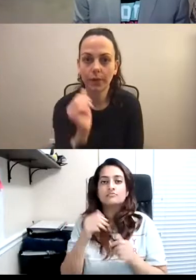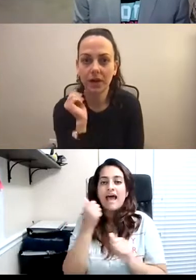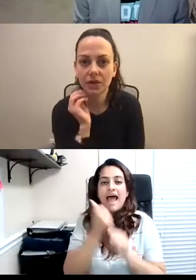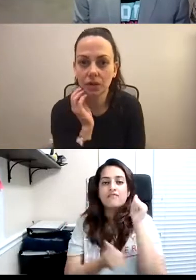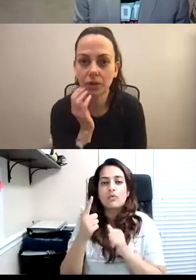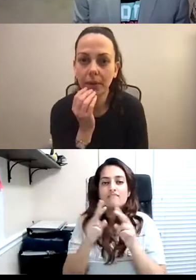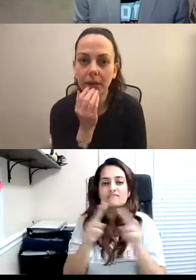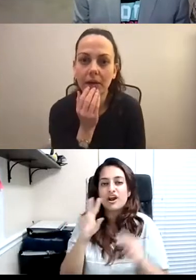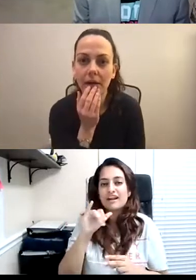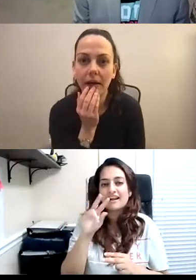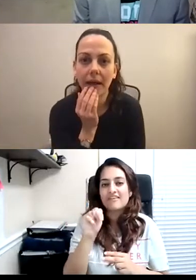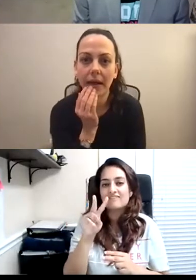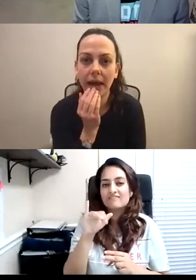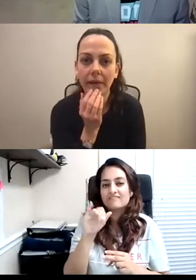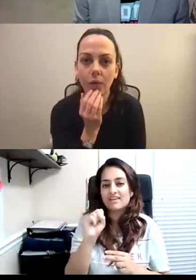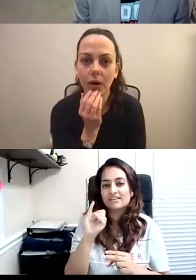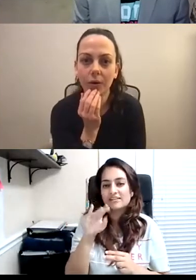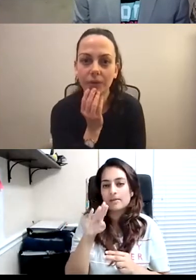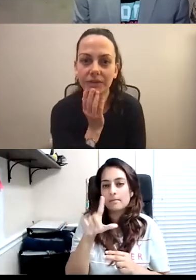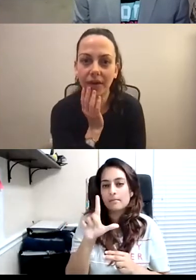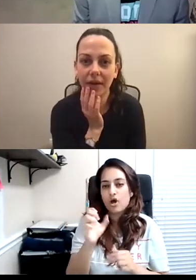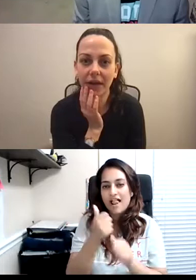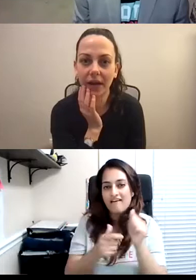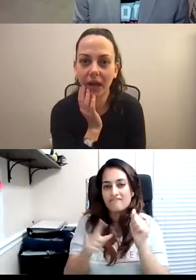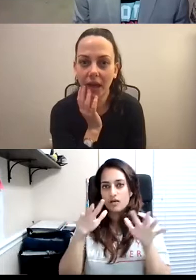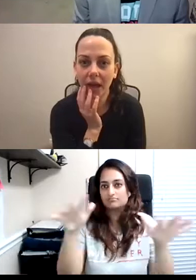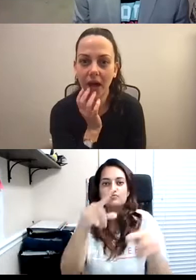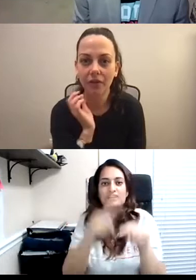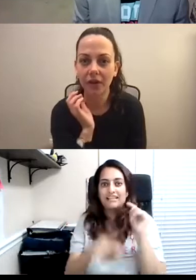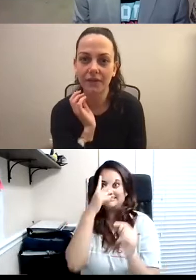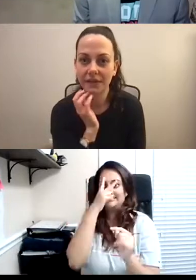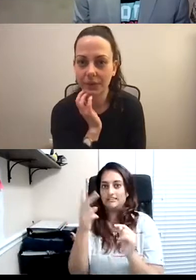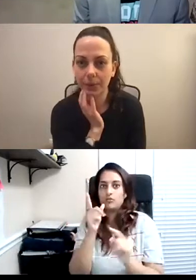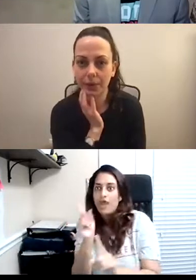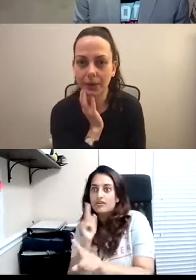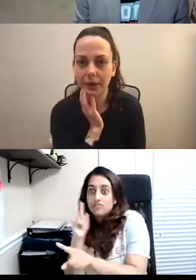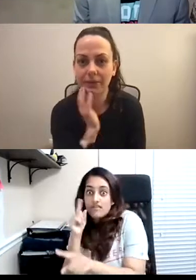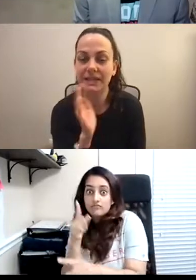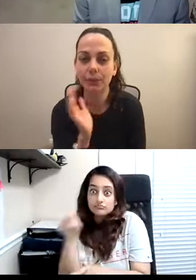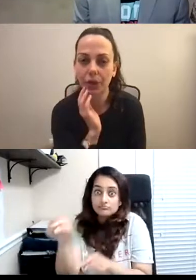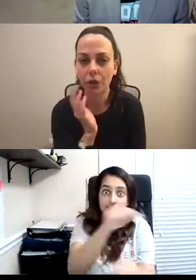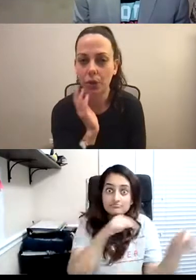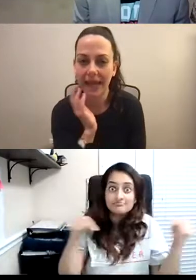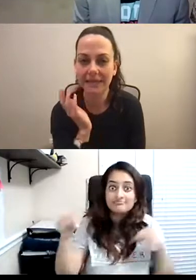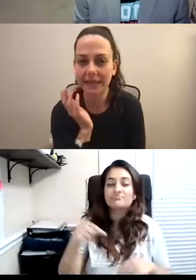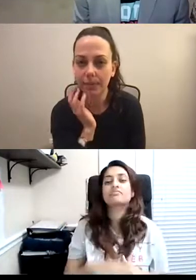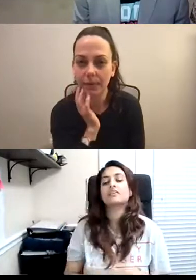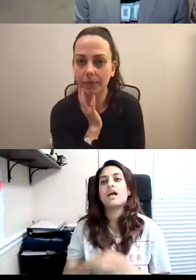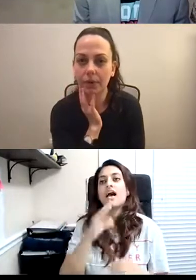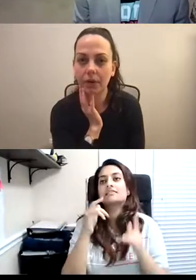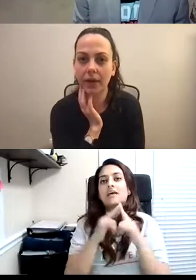would be on social media, and everyone was very felt invisible, like you can't